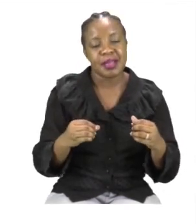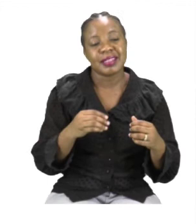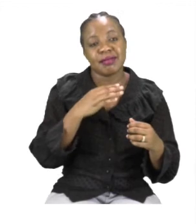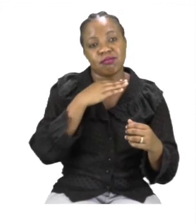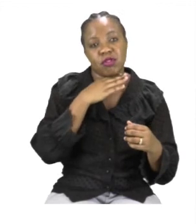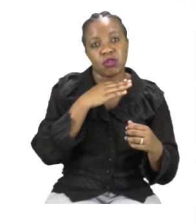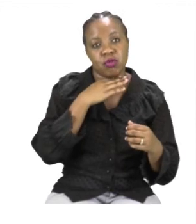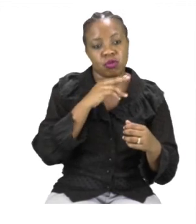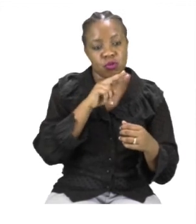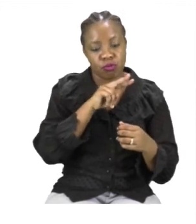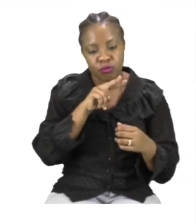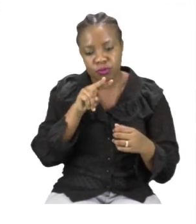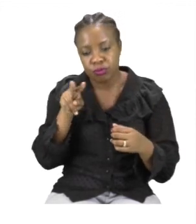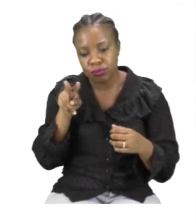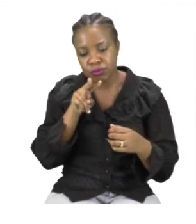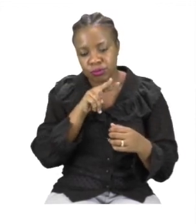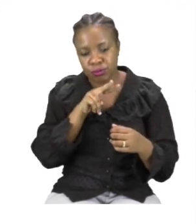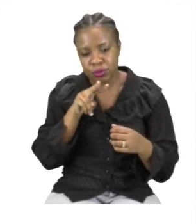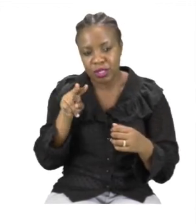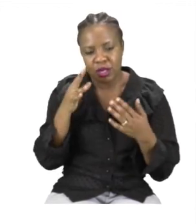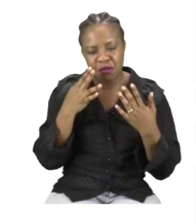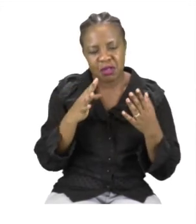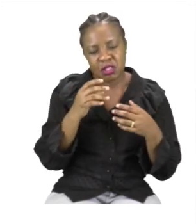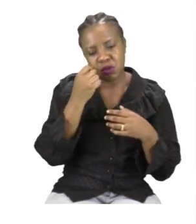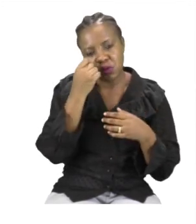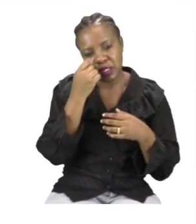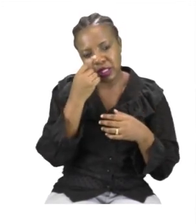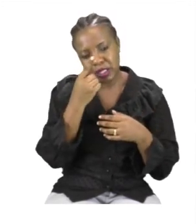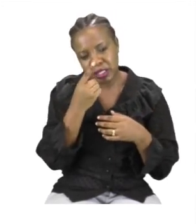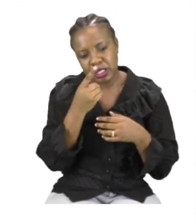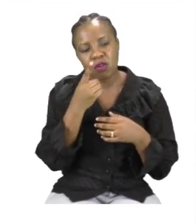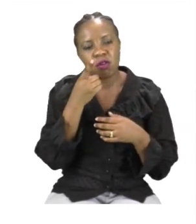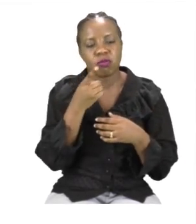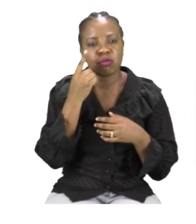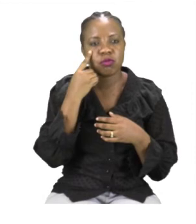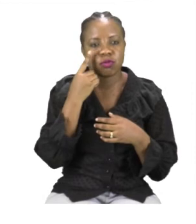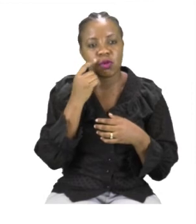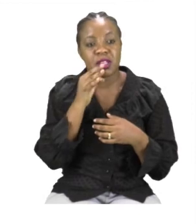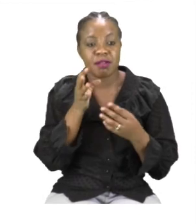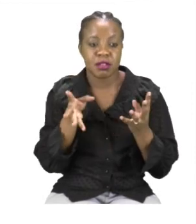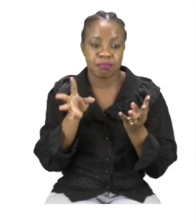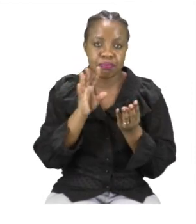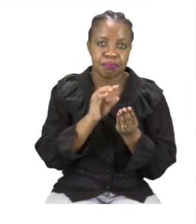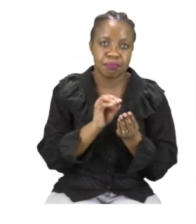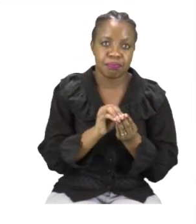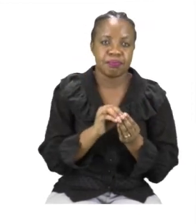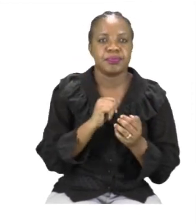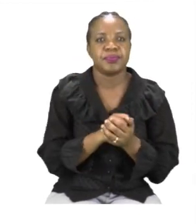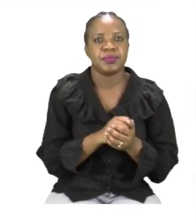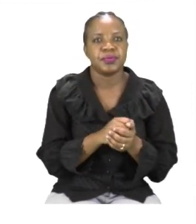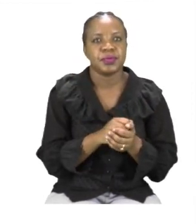So we are going to read our short story 3 times. But you are going to read it the first time